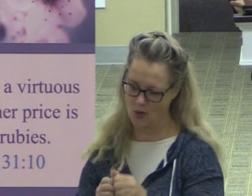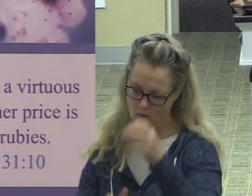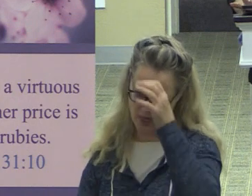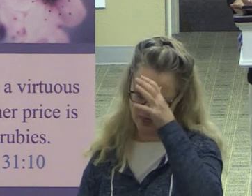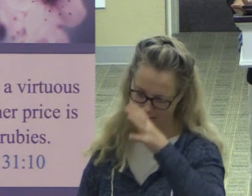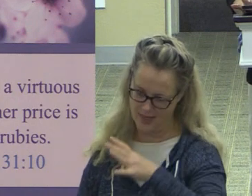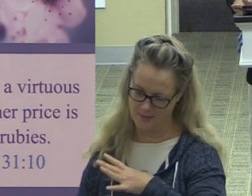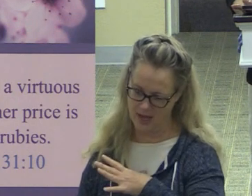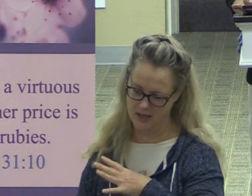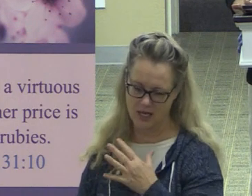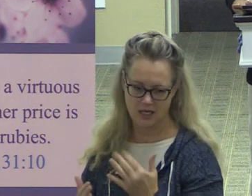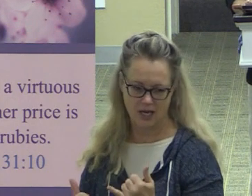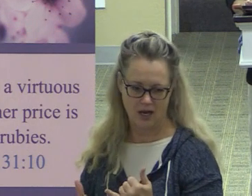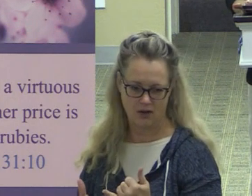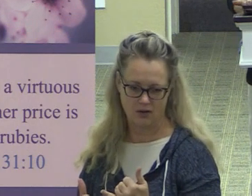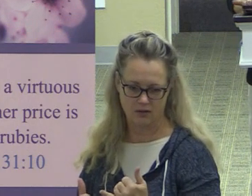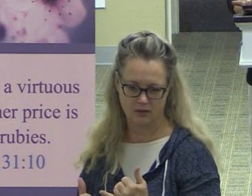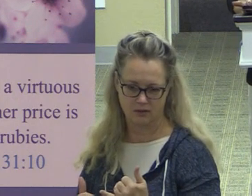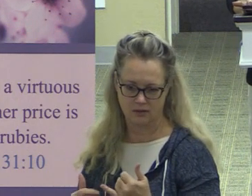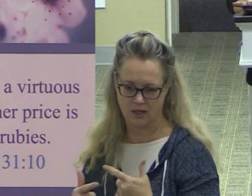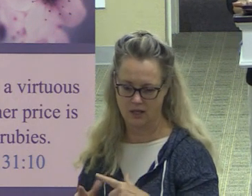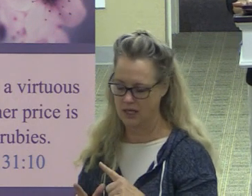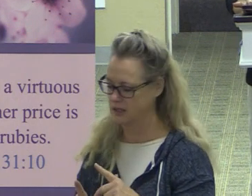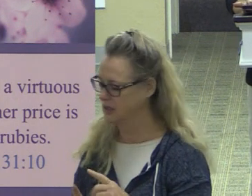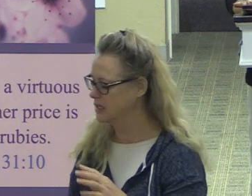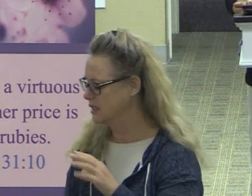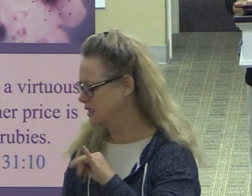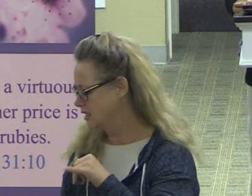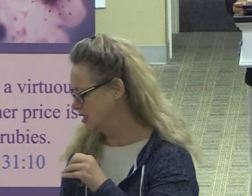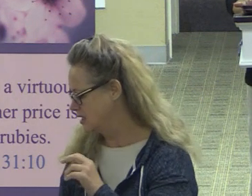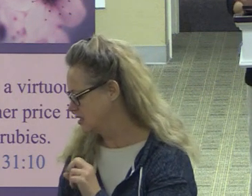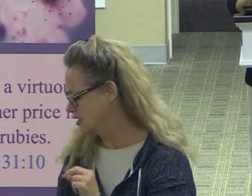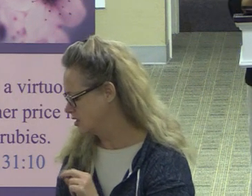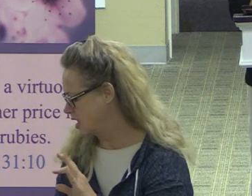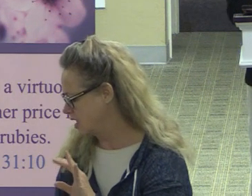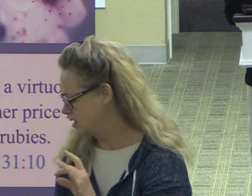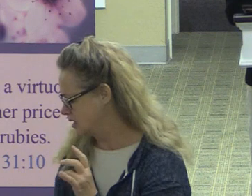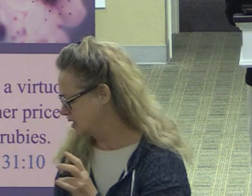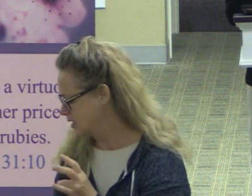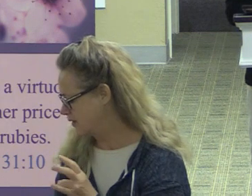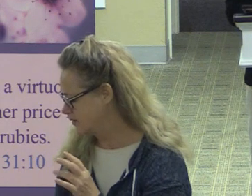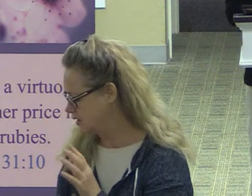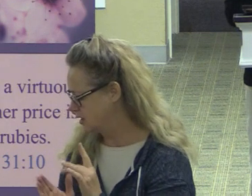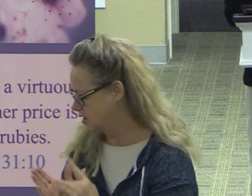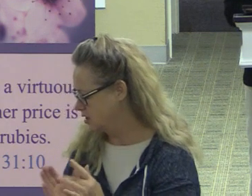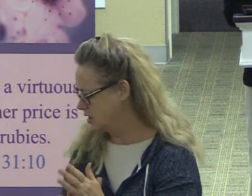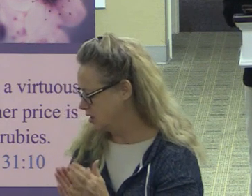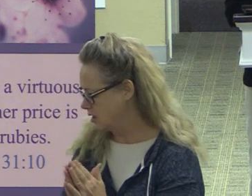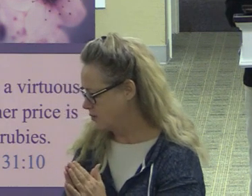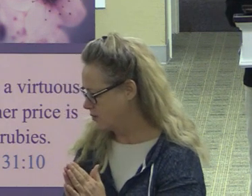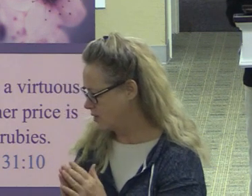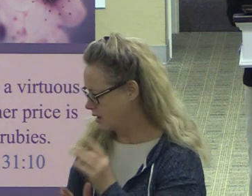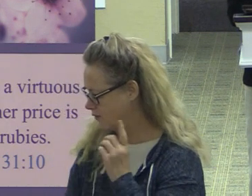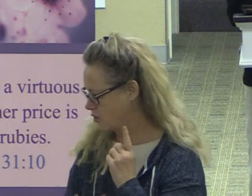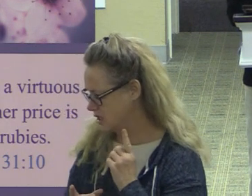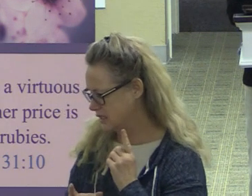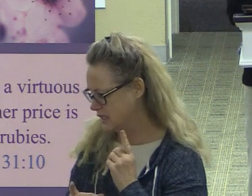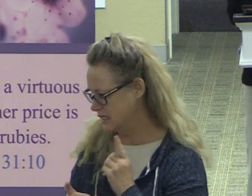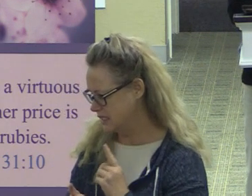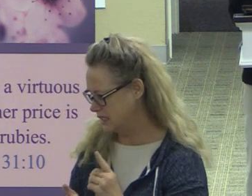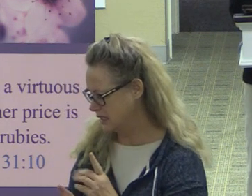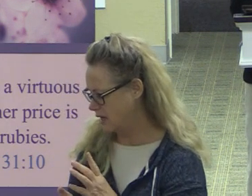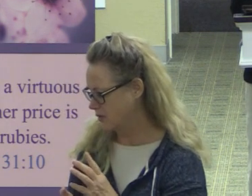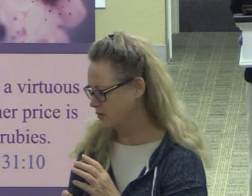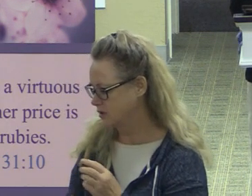Okay, now let's, in John 17, Jesus is praying for His disciples because He's about to be crucified and